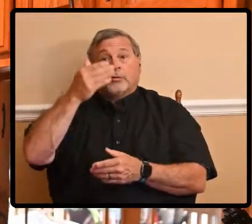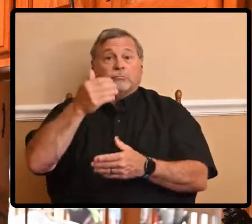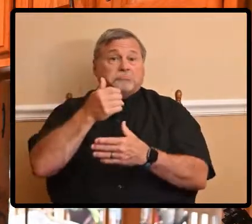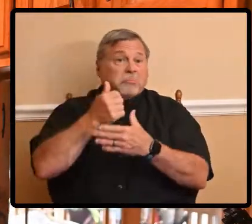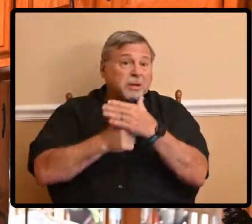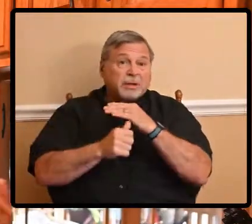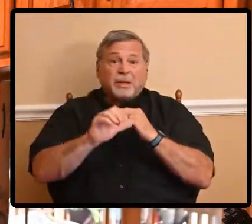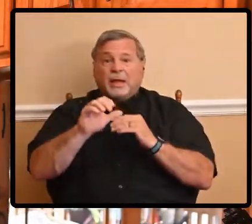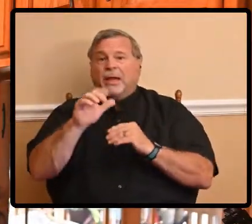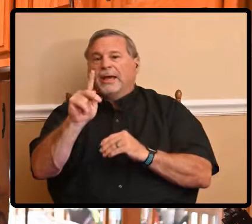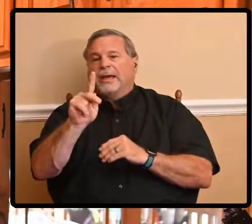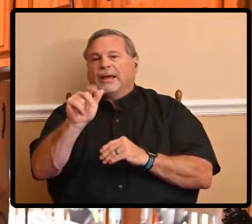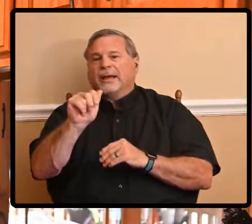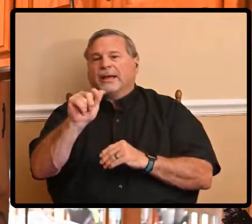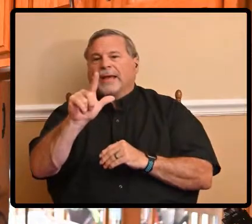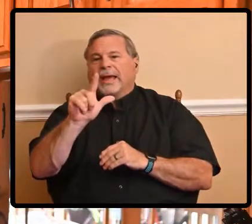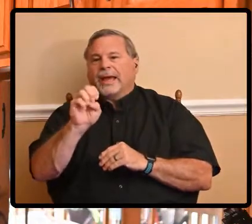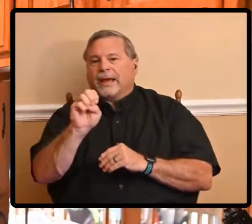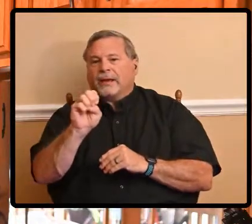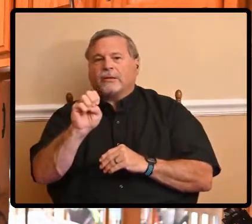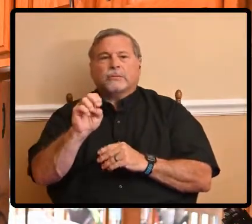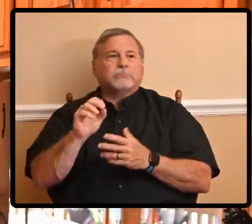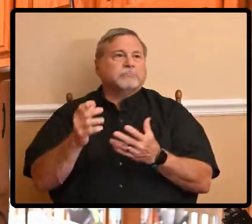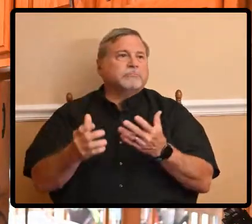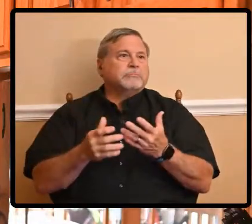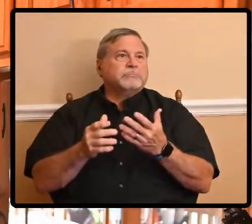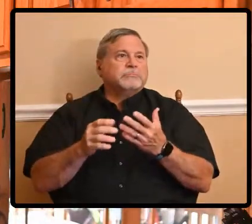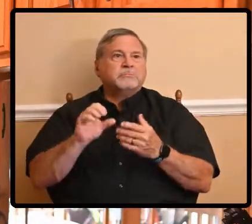because you could sit there and put kale in here, you could put